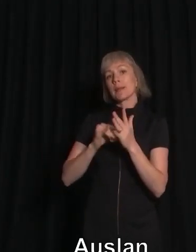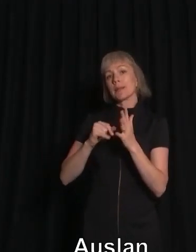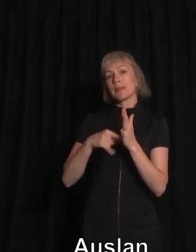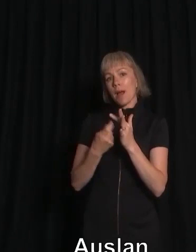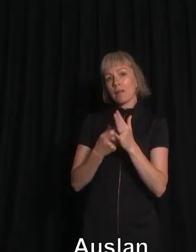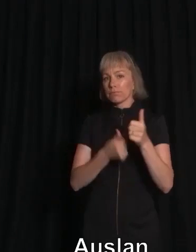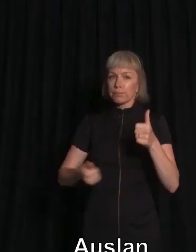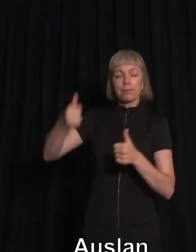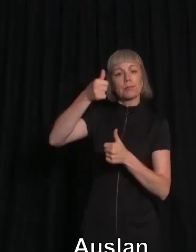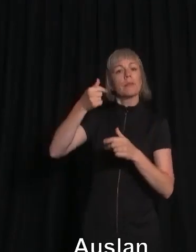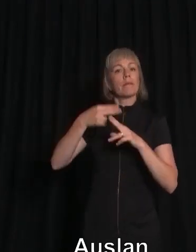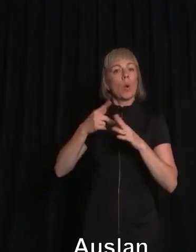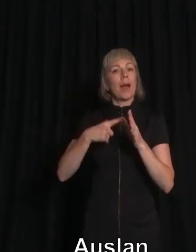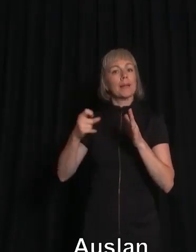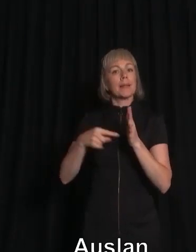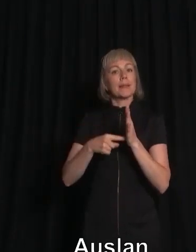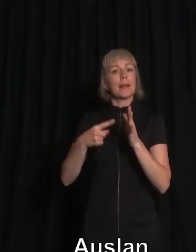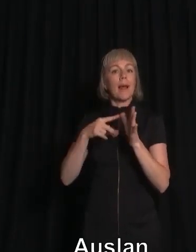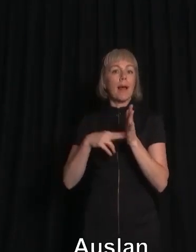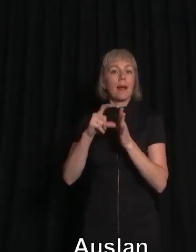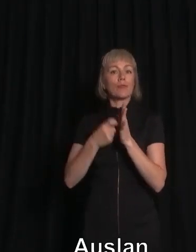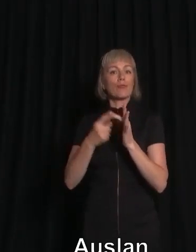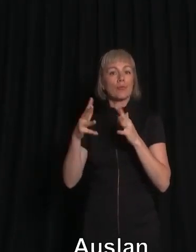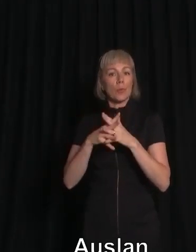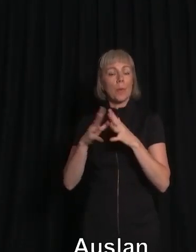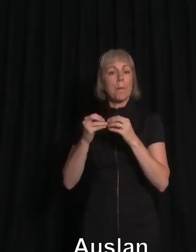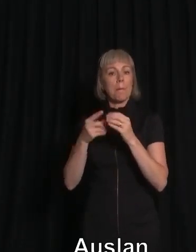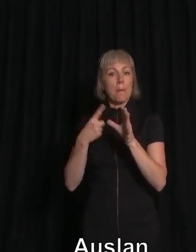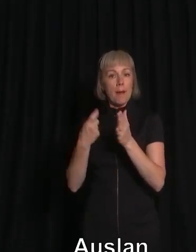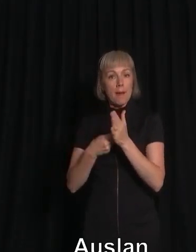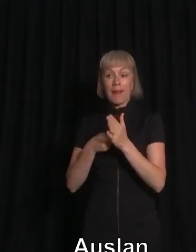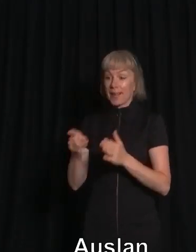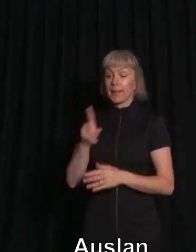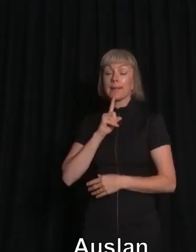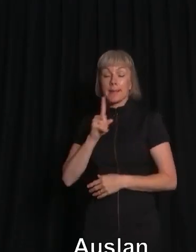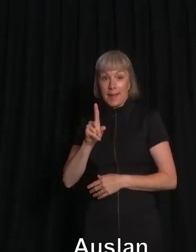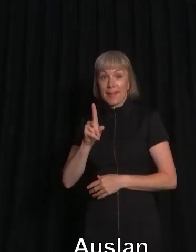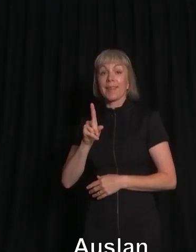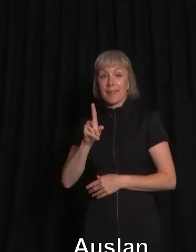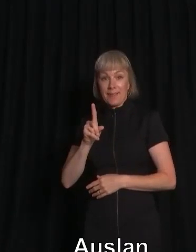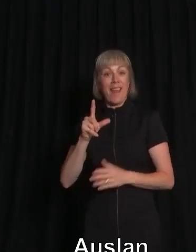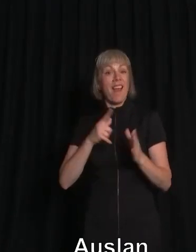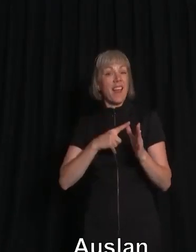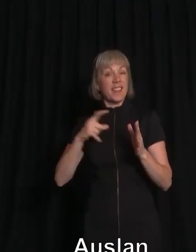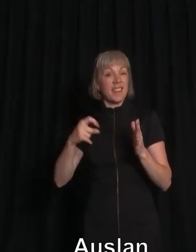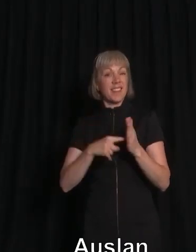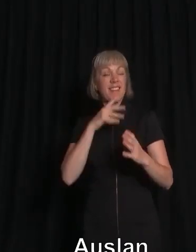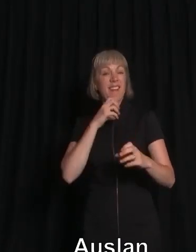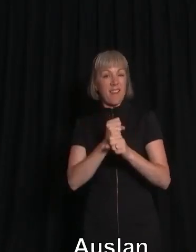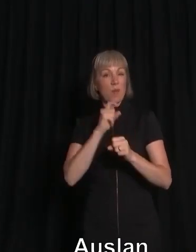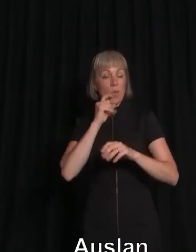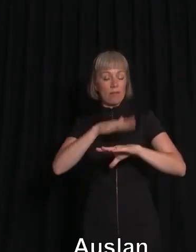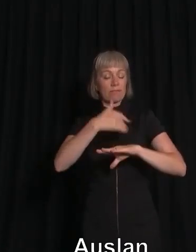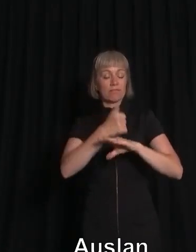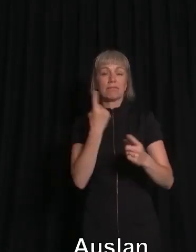session, Chief Minister Andrew Barr said that the Australian Capital Territory government will introduce legislation